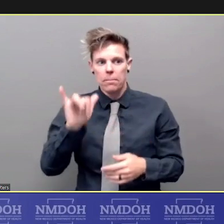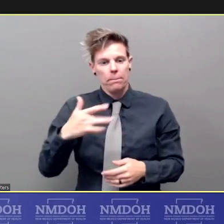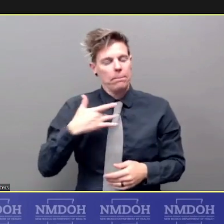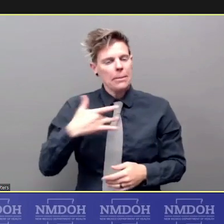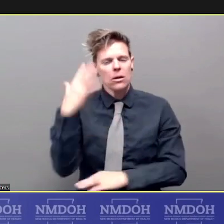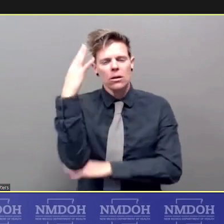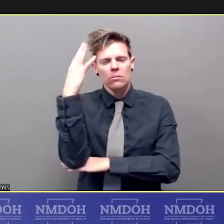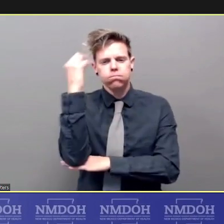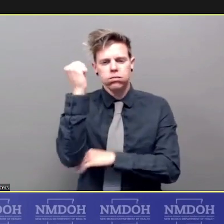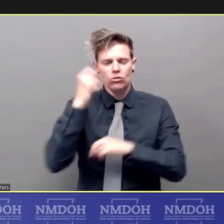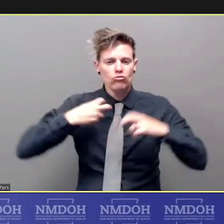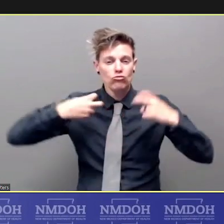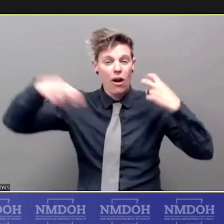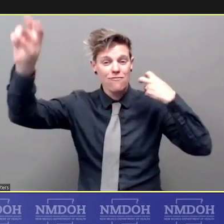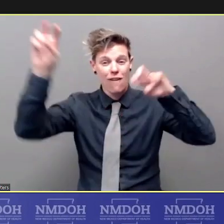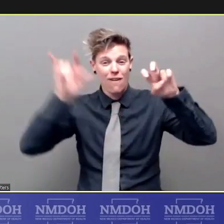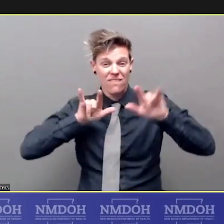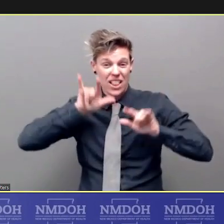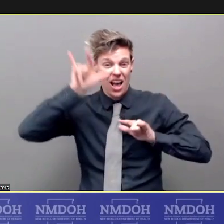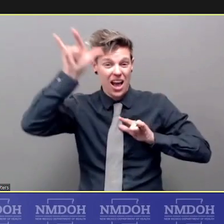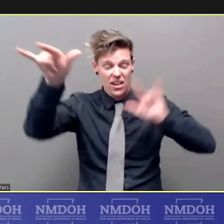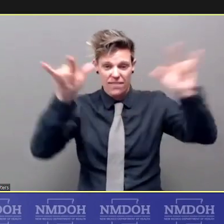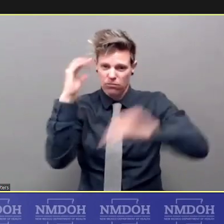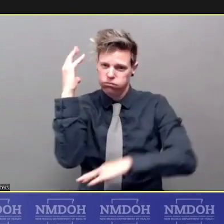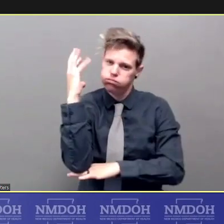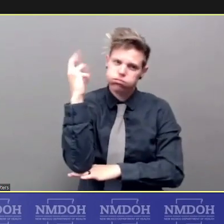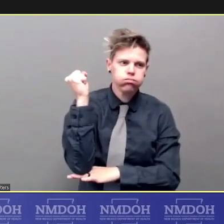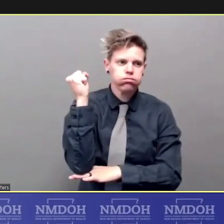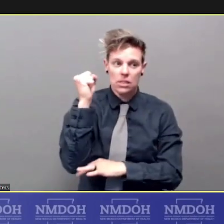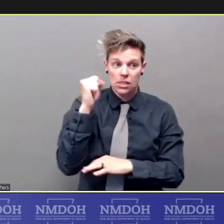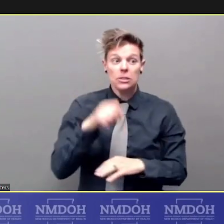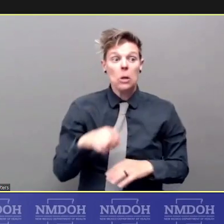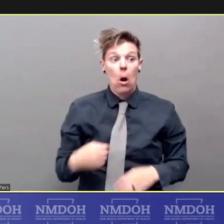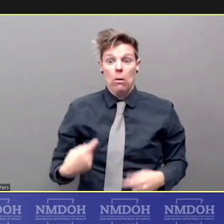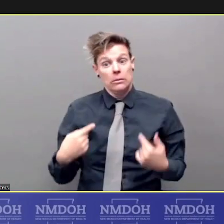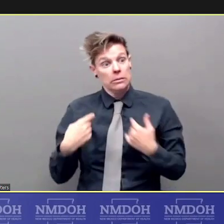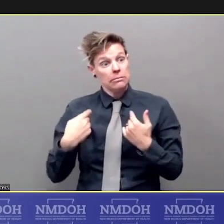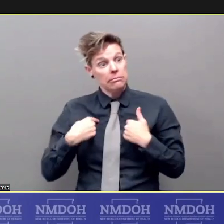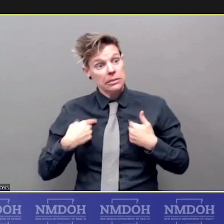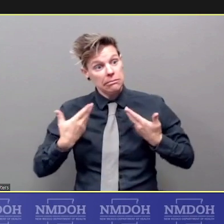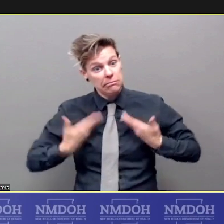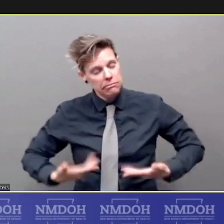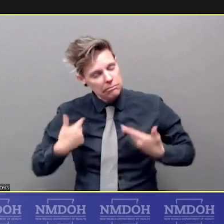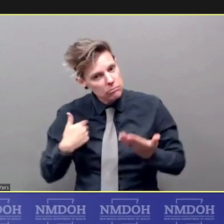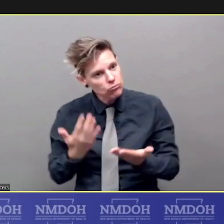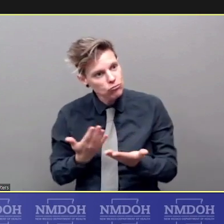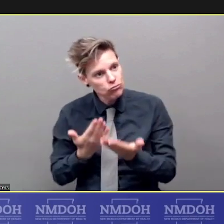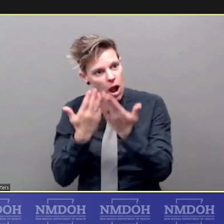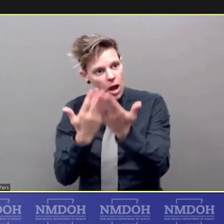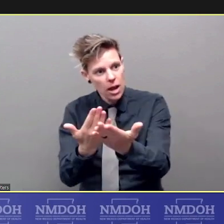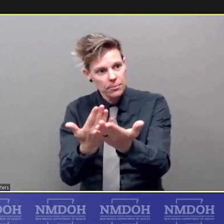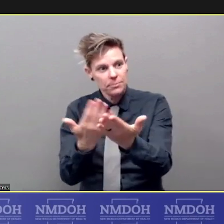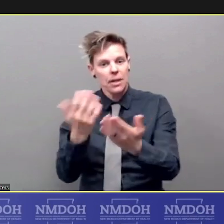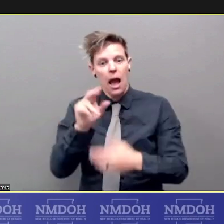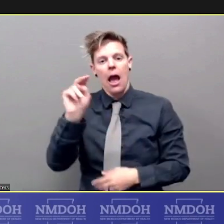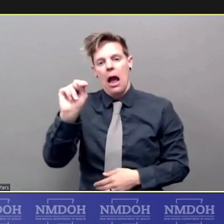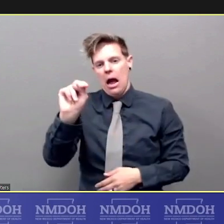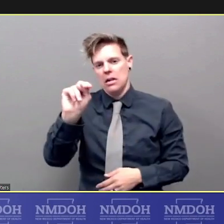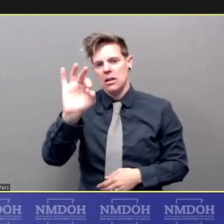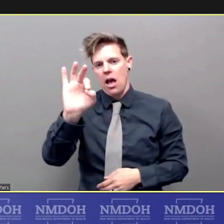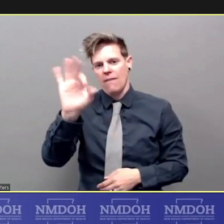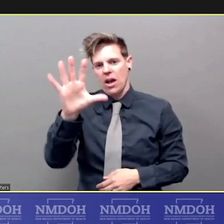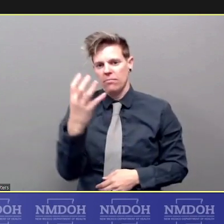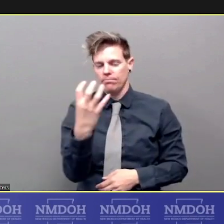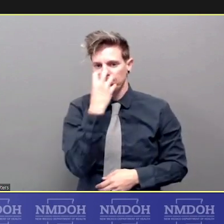days of the year. And I really recommend wearing an N95 mask on a plane. I was on 4 flights over